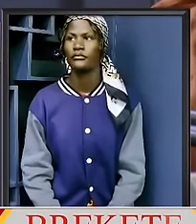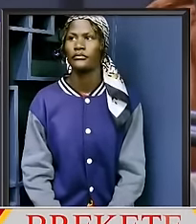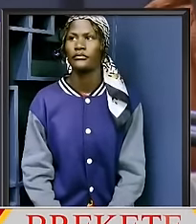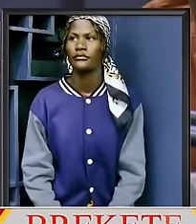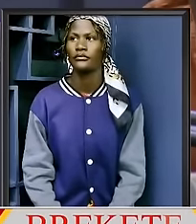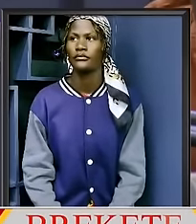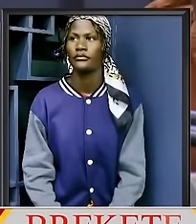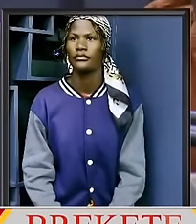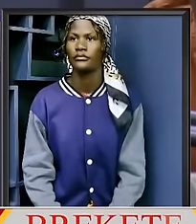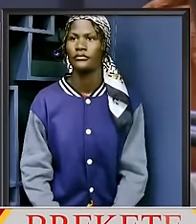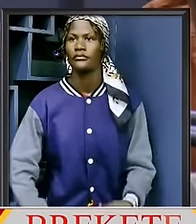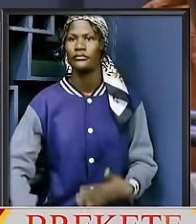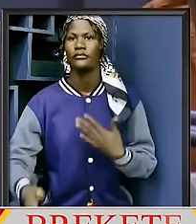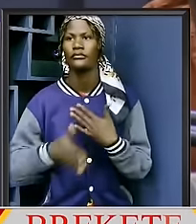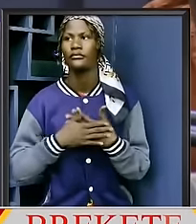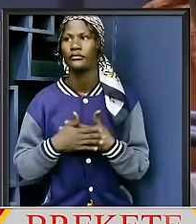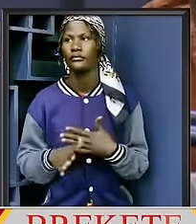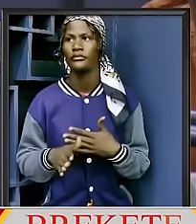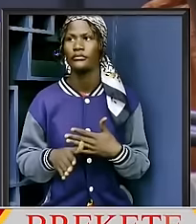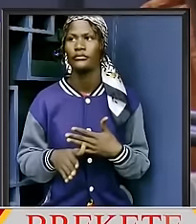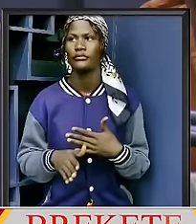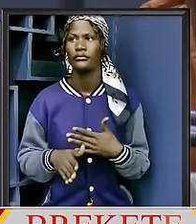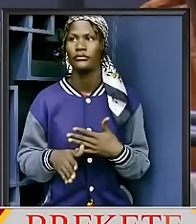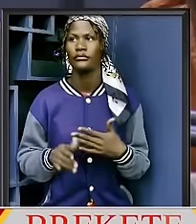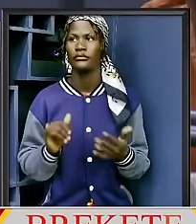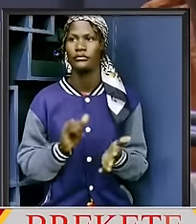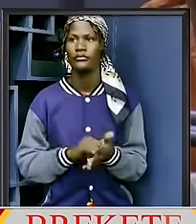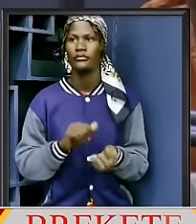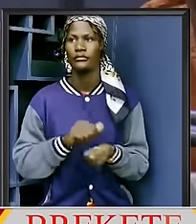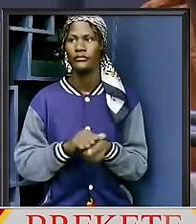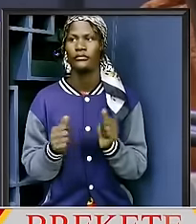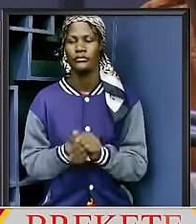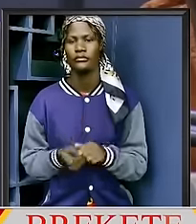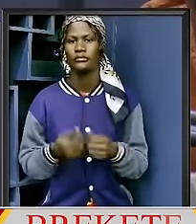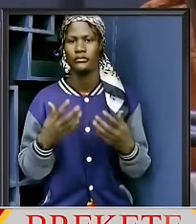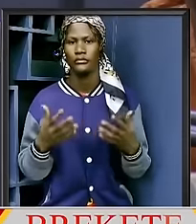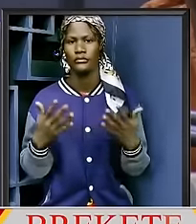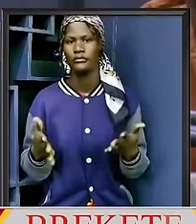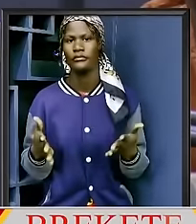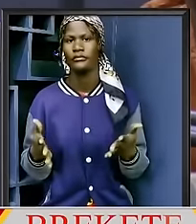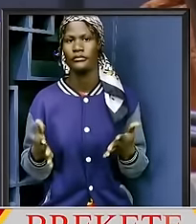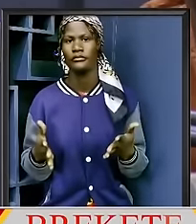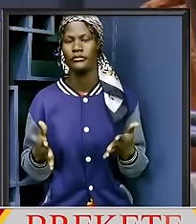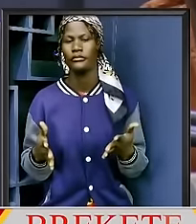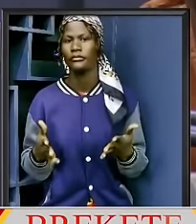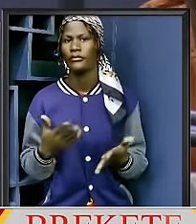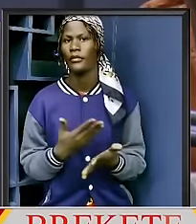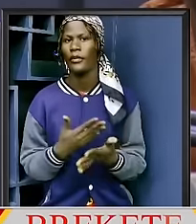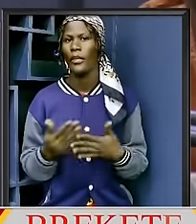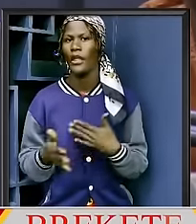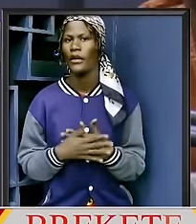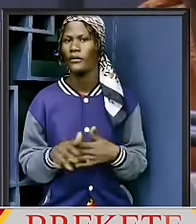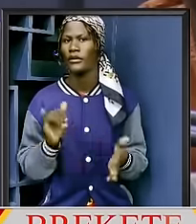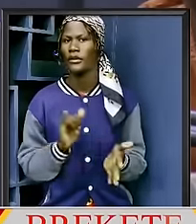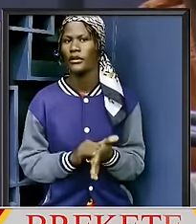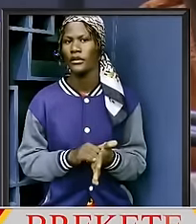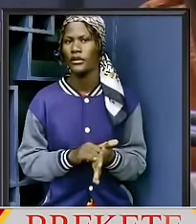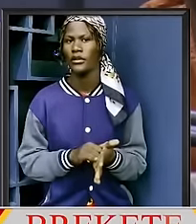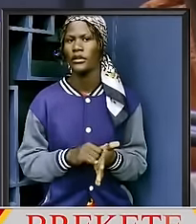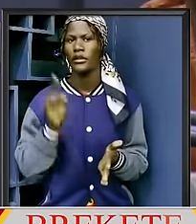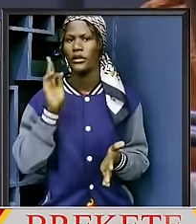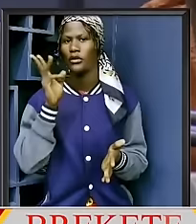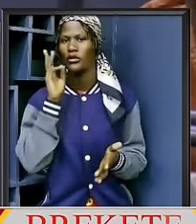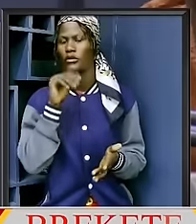sir. Go ahead, ma'am. Yes, sir. After we, when the something now started, my director now said, after this last batch, that is not going to